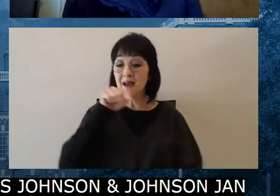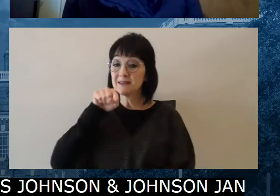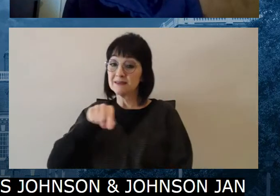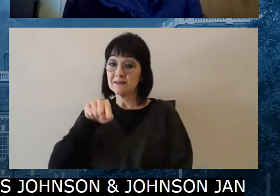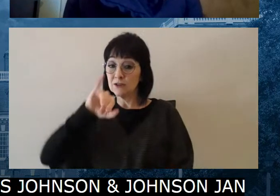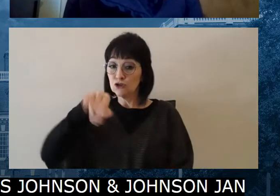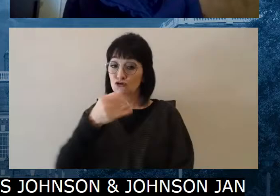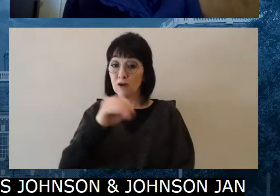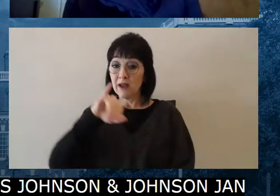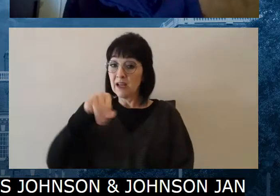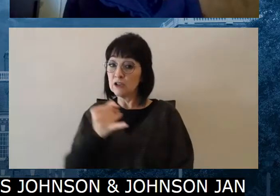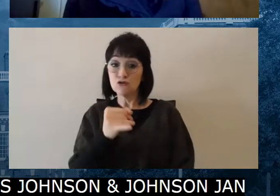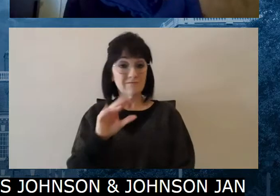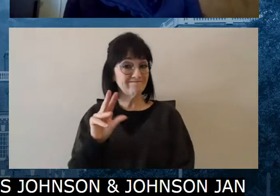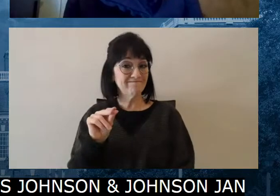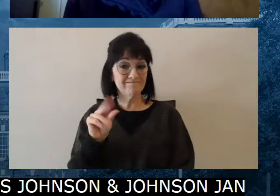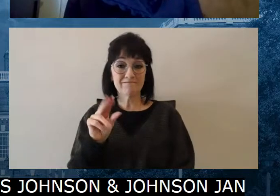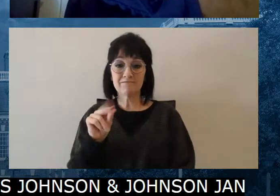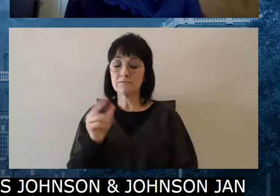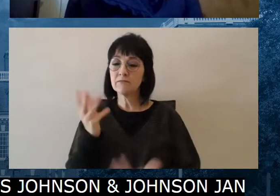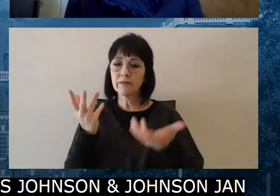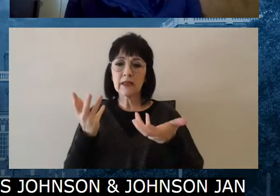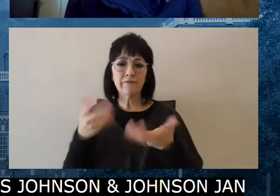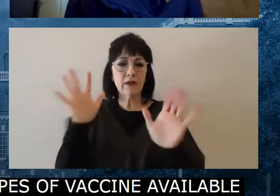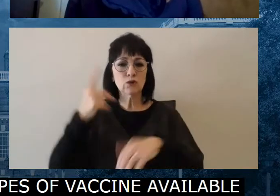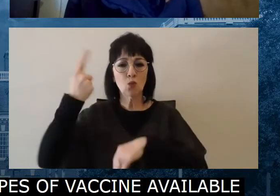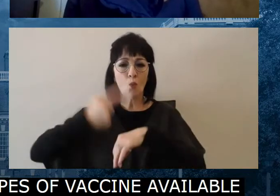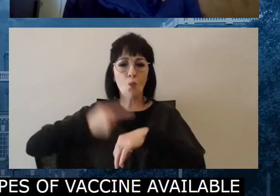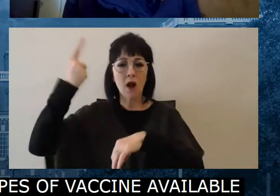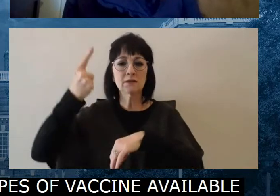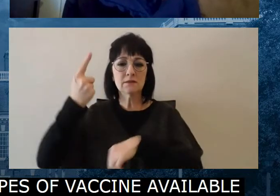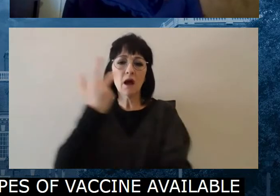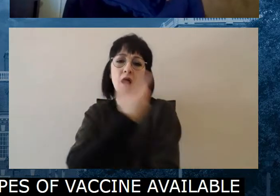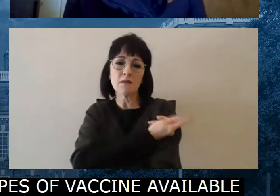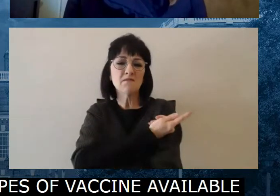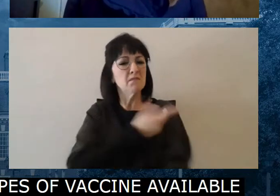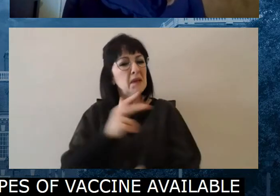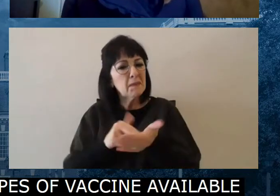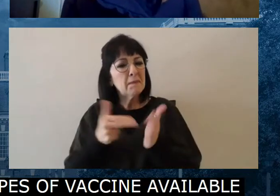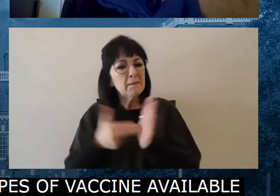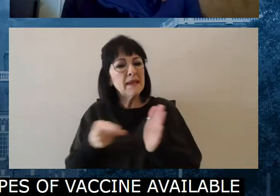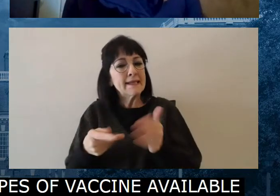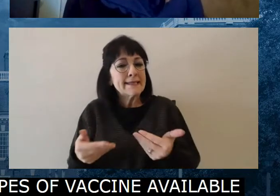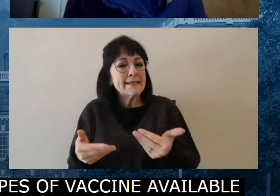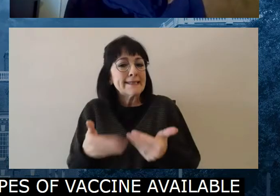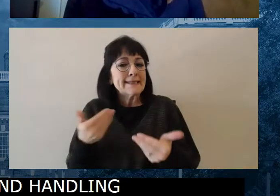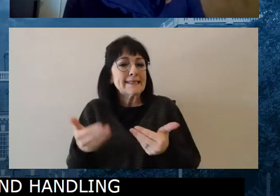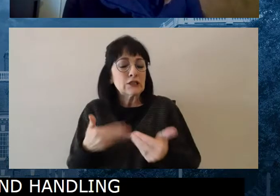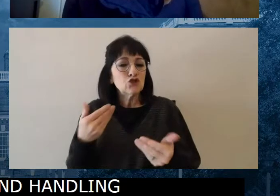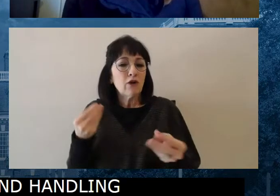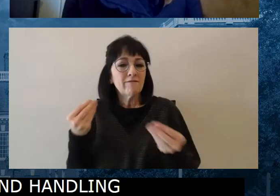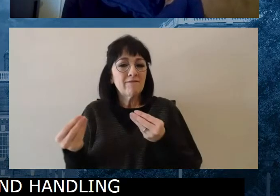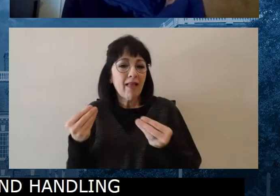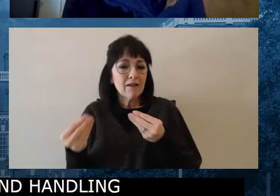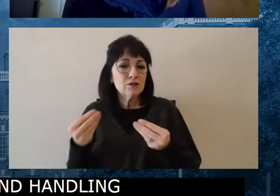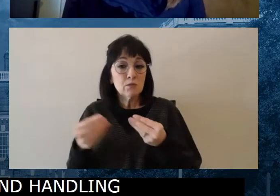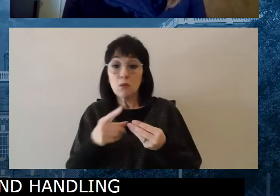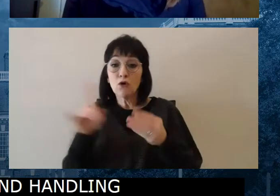and dosing recommendations, offers more options and flexibility for vaccine providers, which is